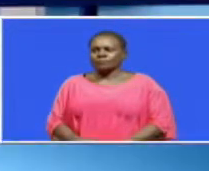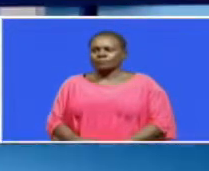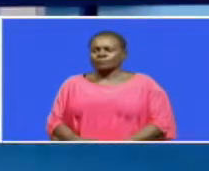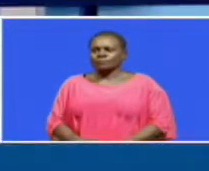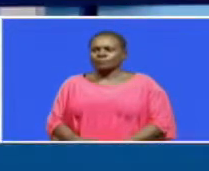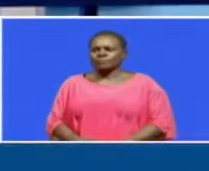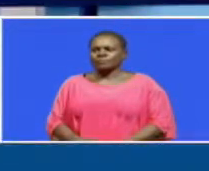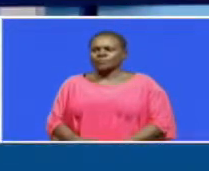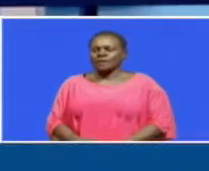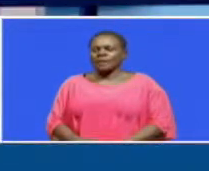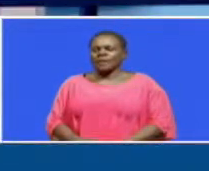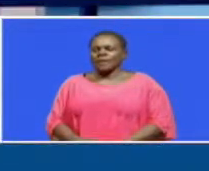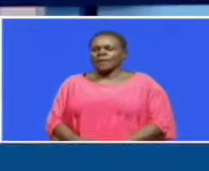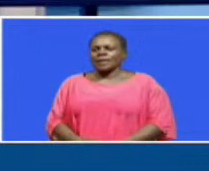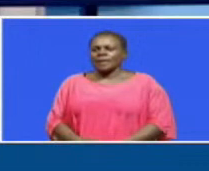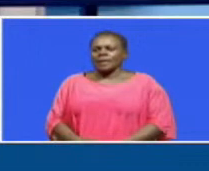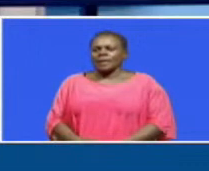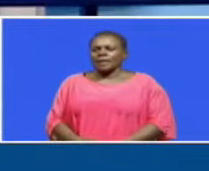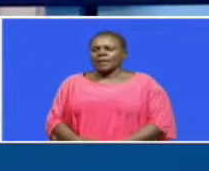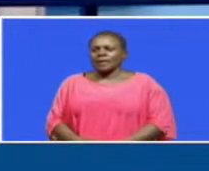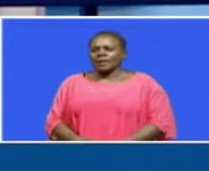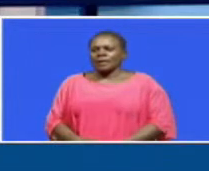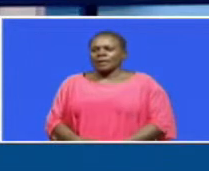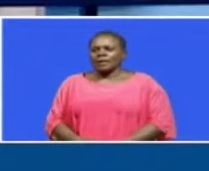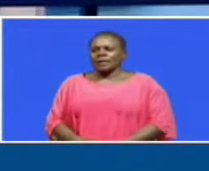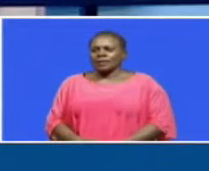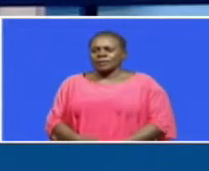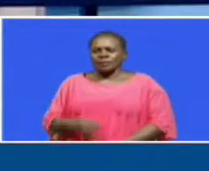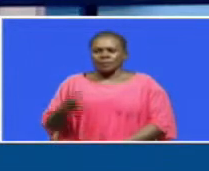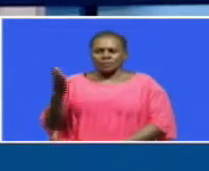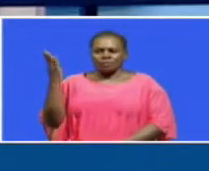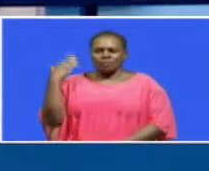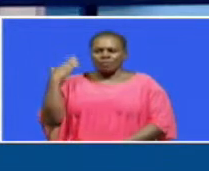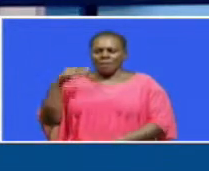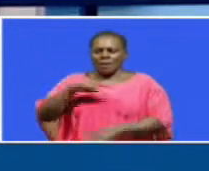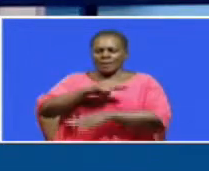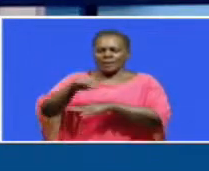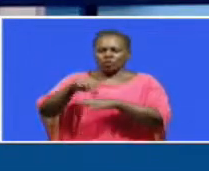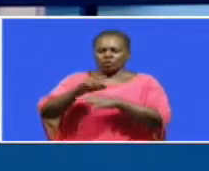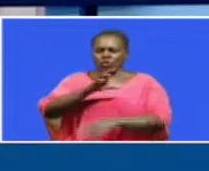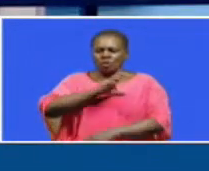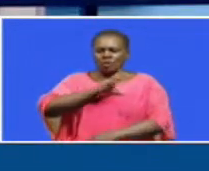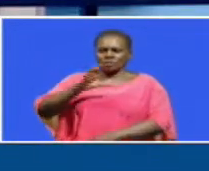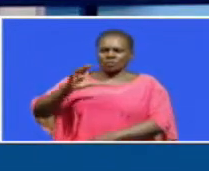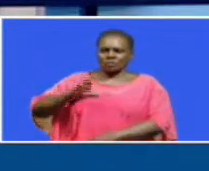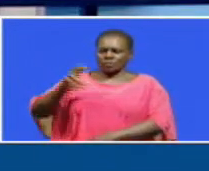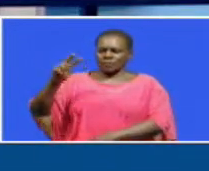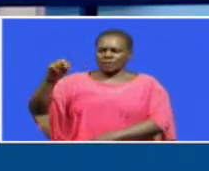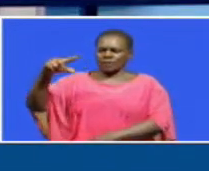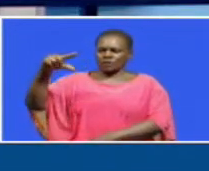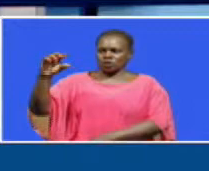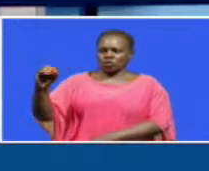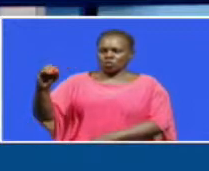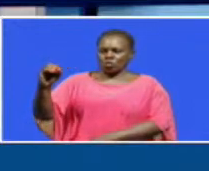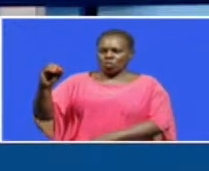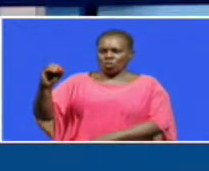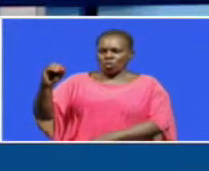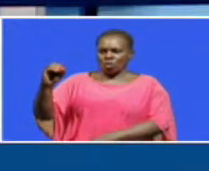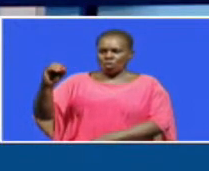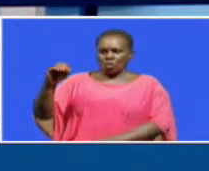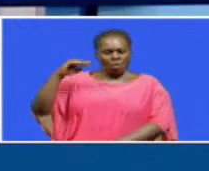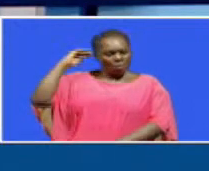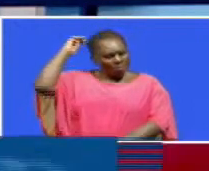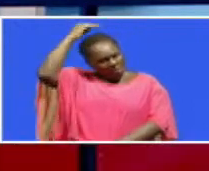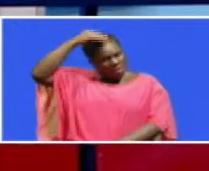Right, away from that, some sad news this evening. Former National Council of Non-Governmental Organization Chairperson Orie